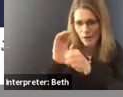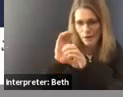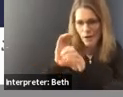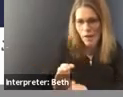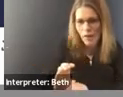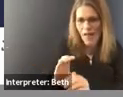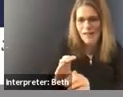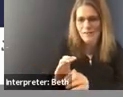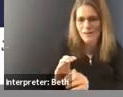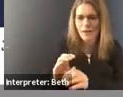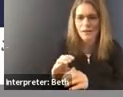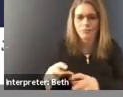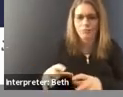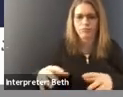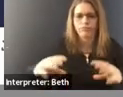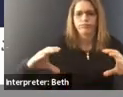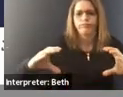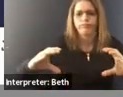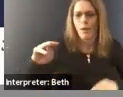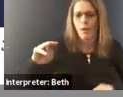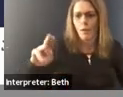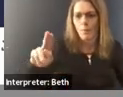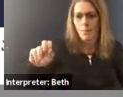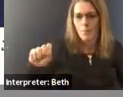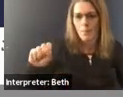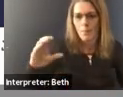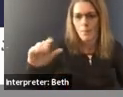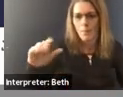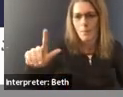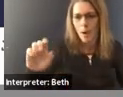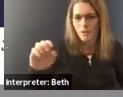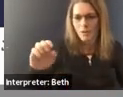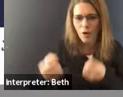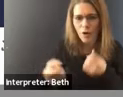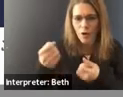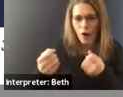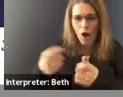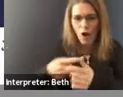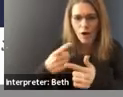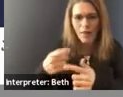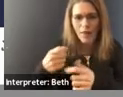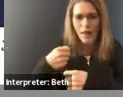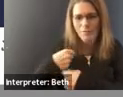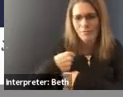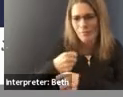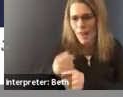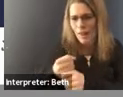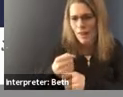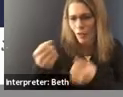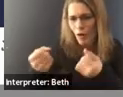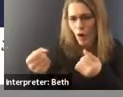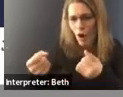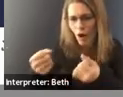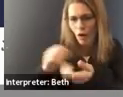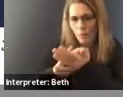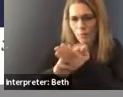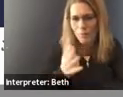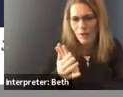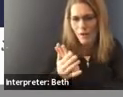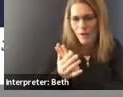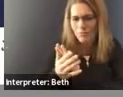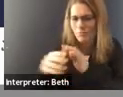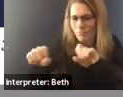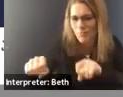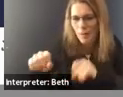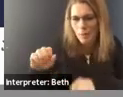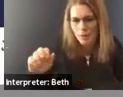if I don't, you know, have something creative to do, that's what I do. So it makes me draw. So